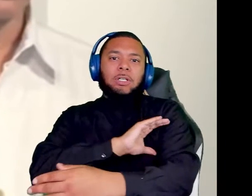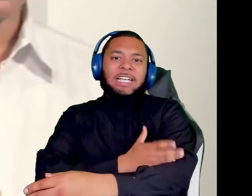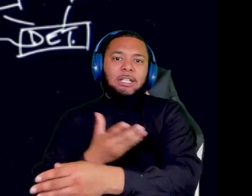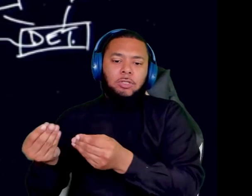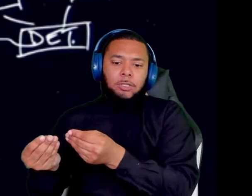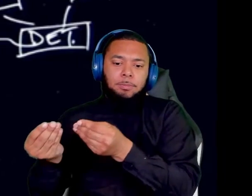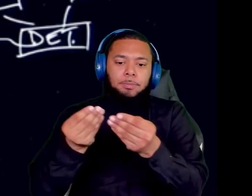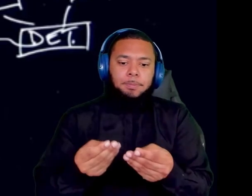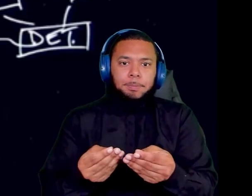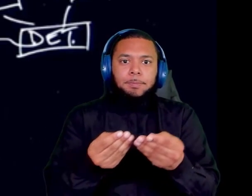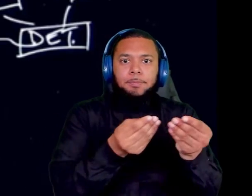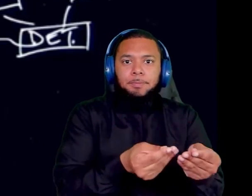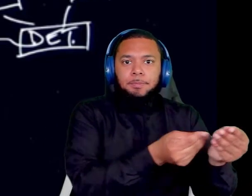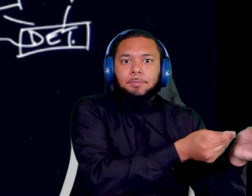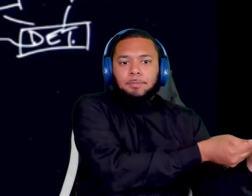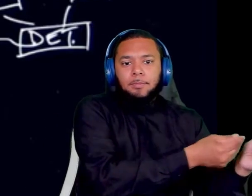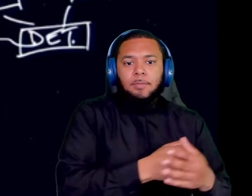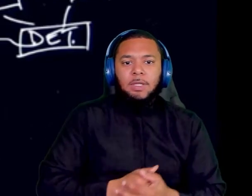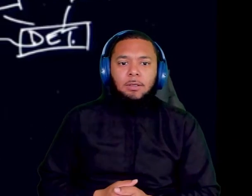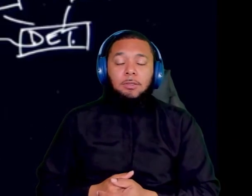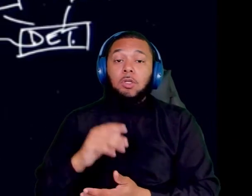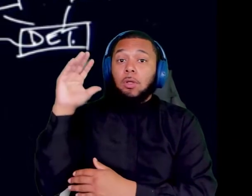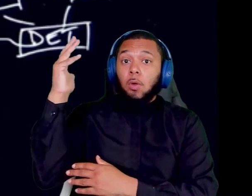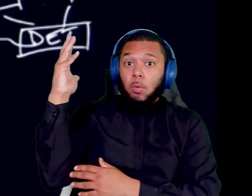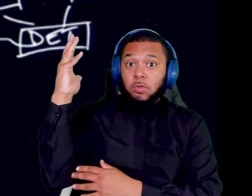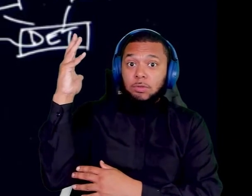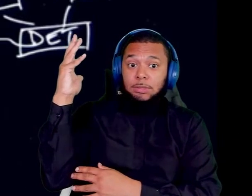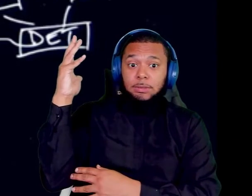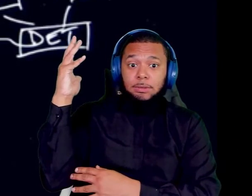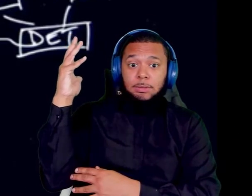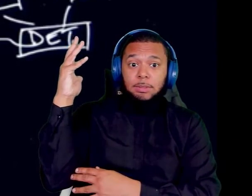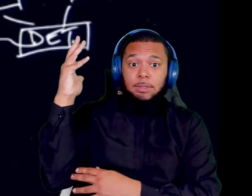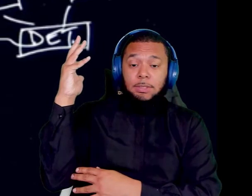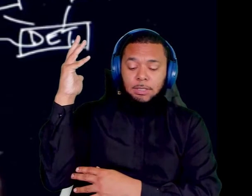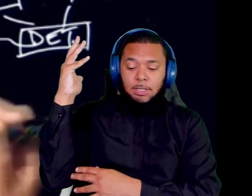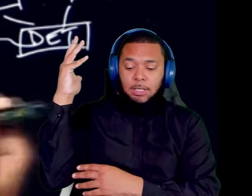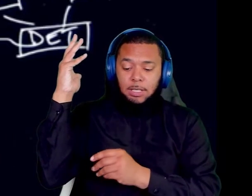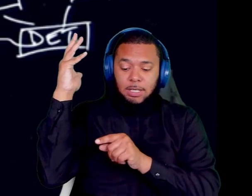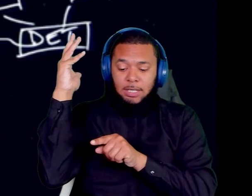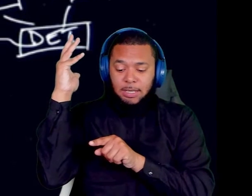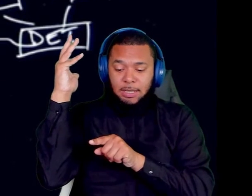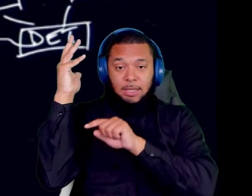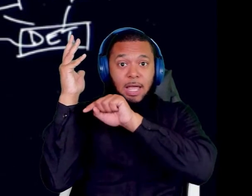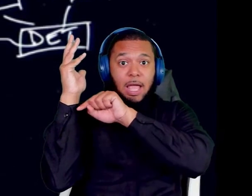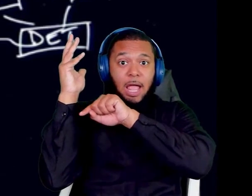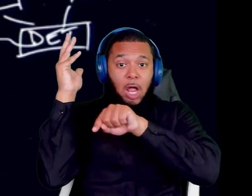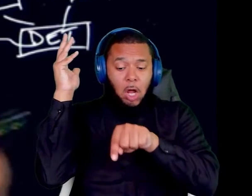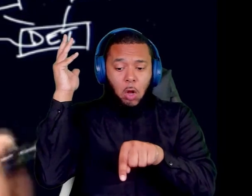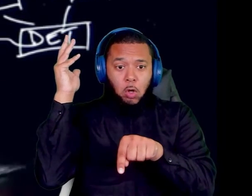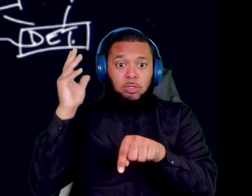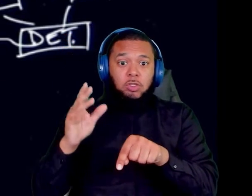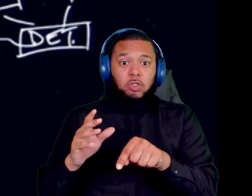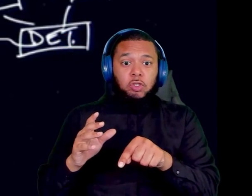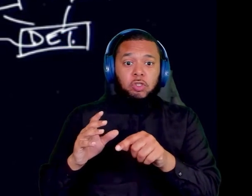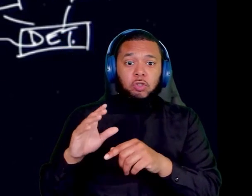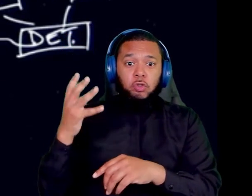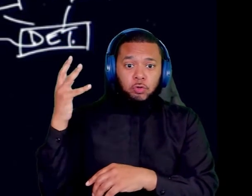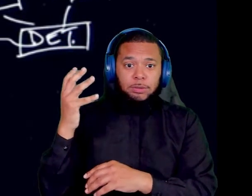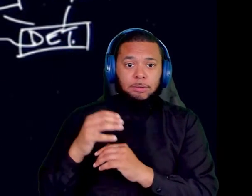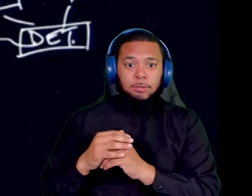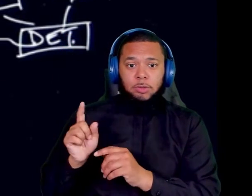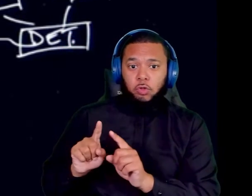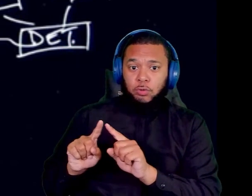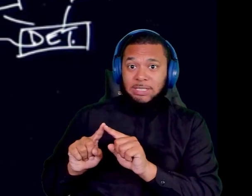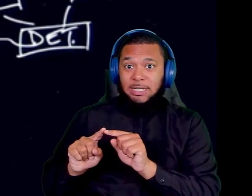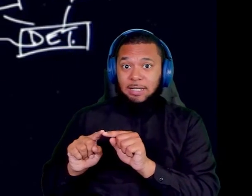oak tree, the oak tree matter and energy is pointing towards the deer, and that indicates to anyone looking at this diagram that the matter and energy